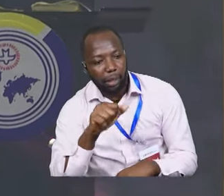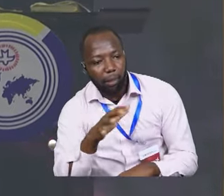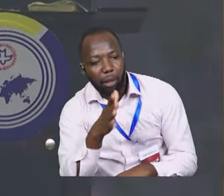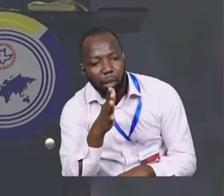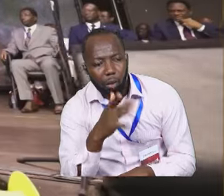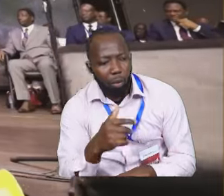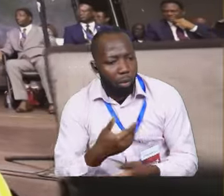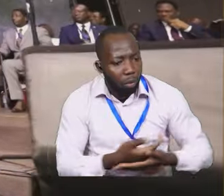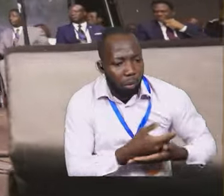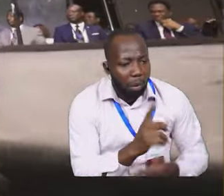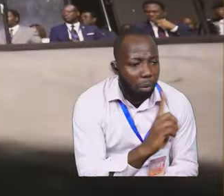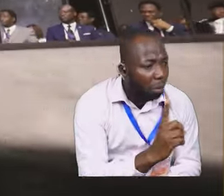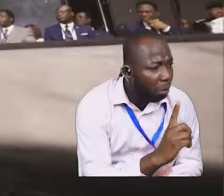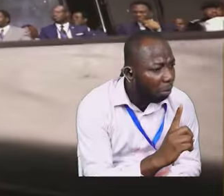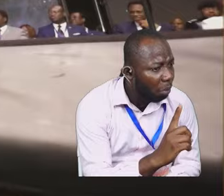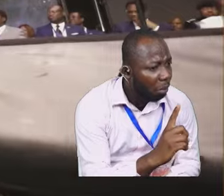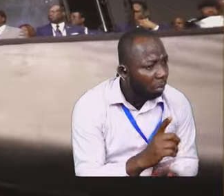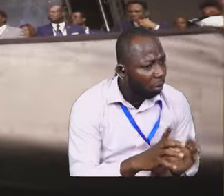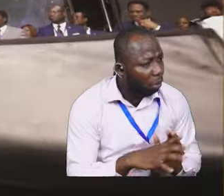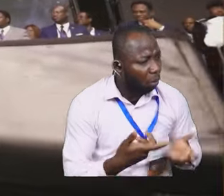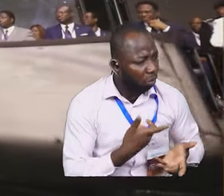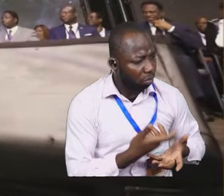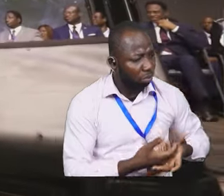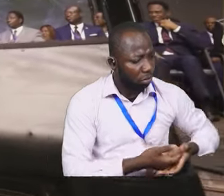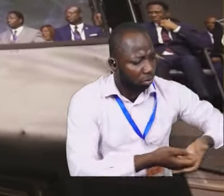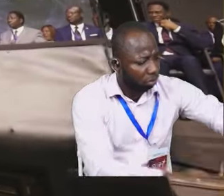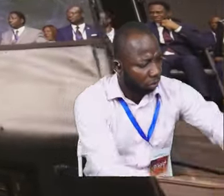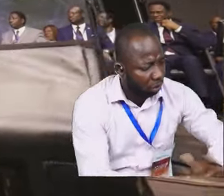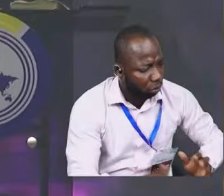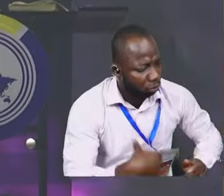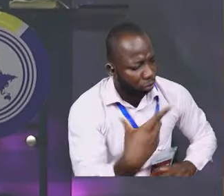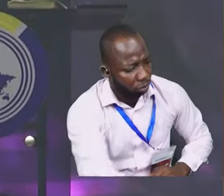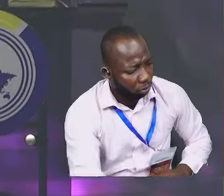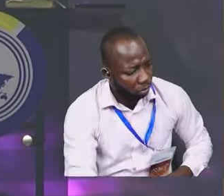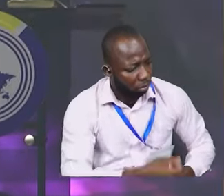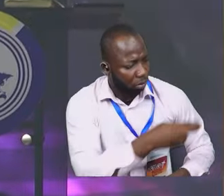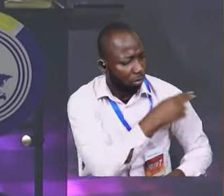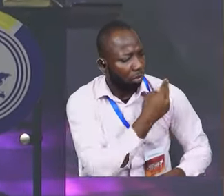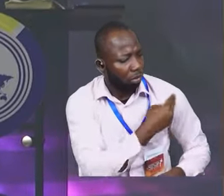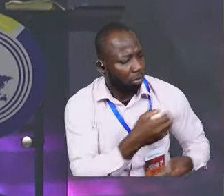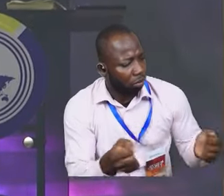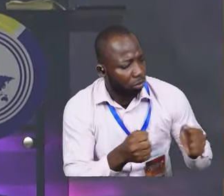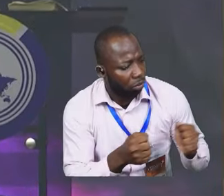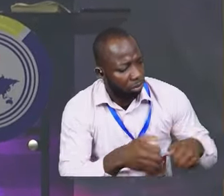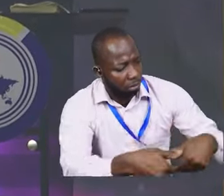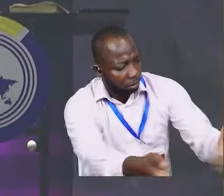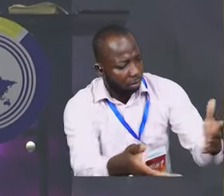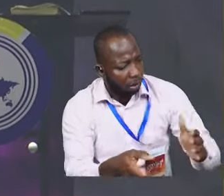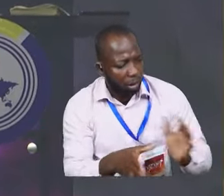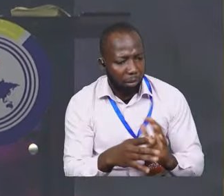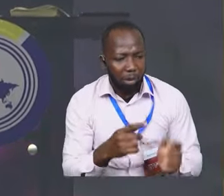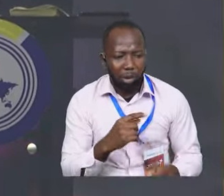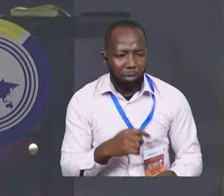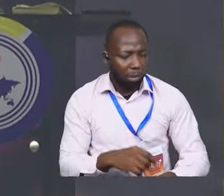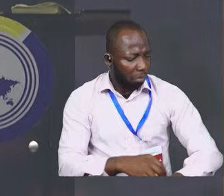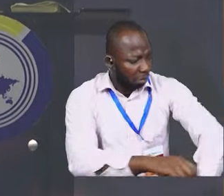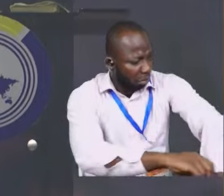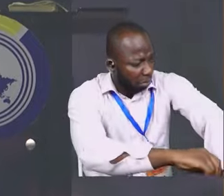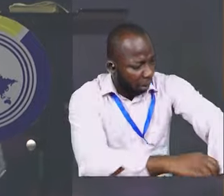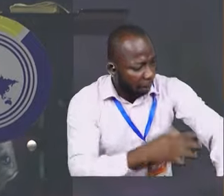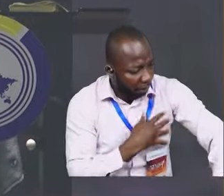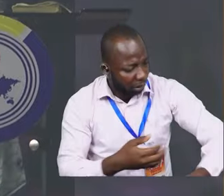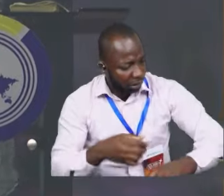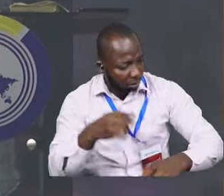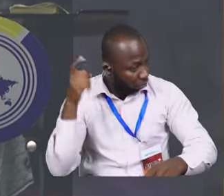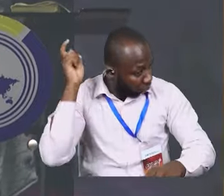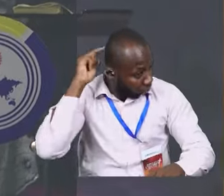wehin. Where is the child? I'm finding two boots in the money I'm called. Ah, let's put a child in the boot and go away. And I'm said that see me bano. And then I tried